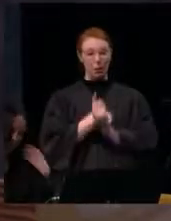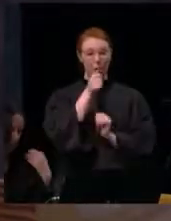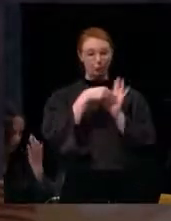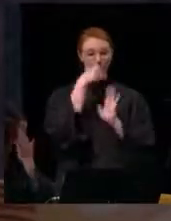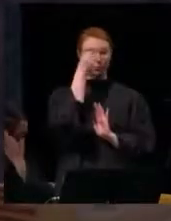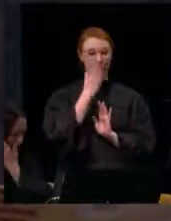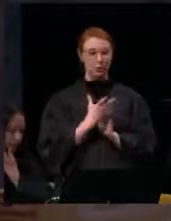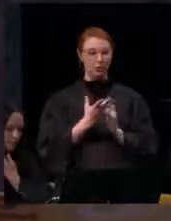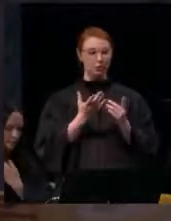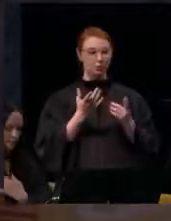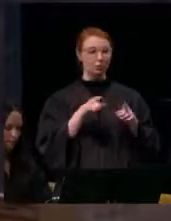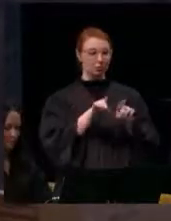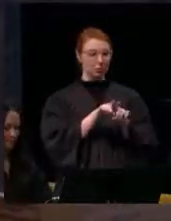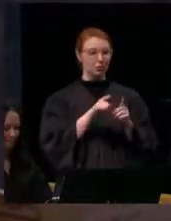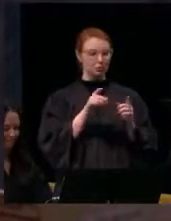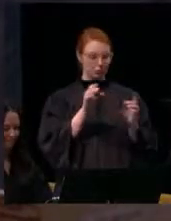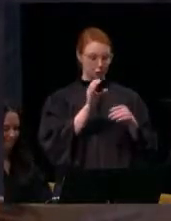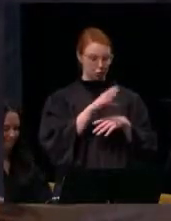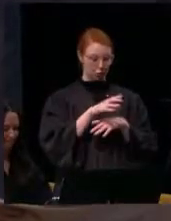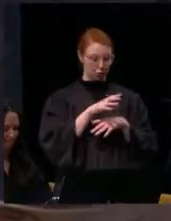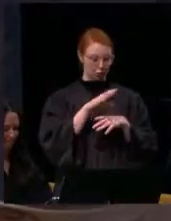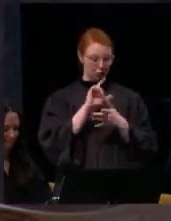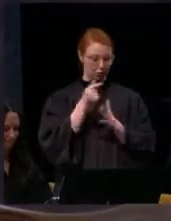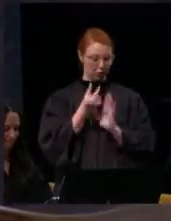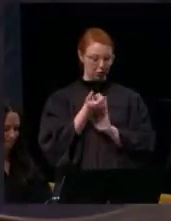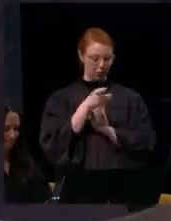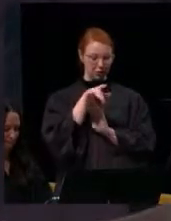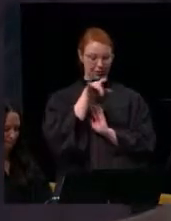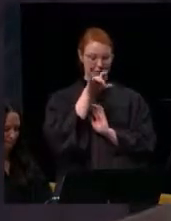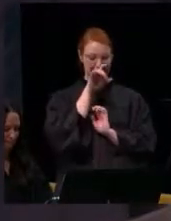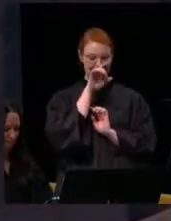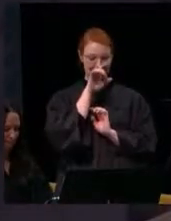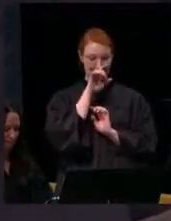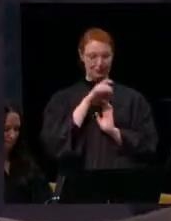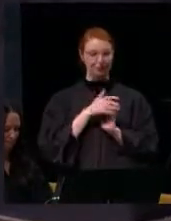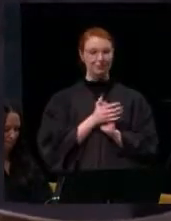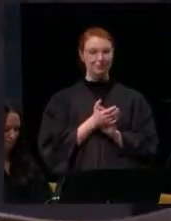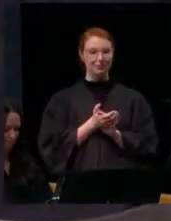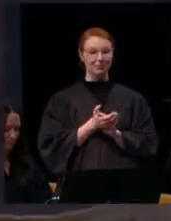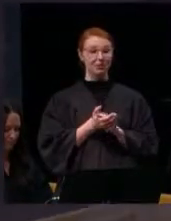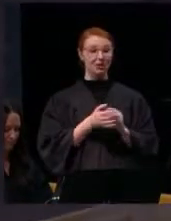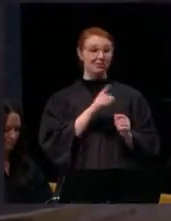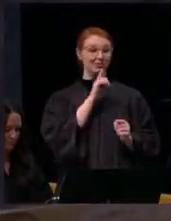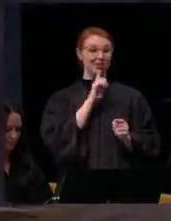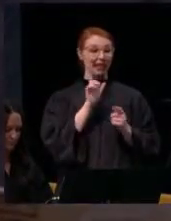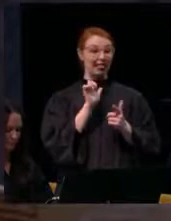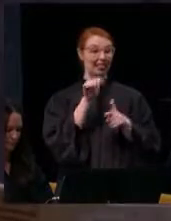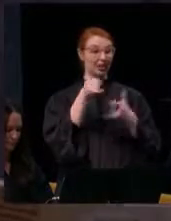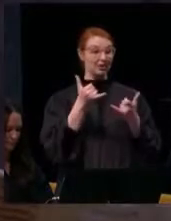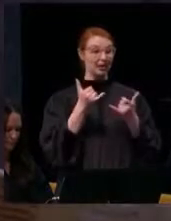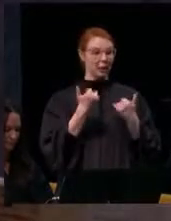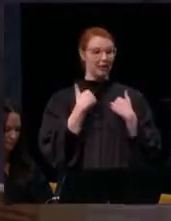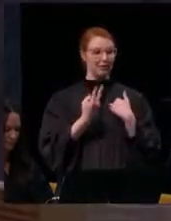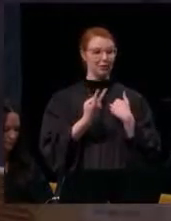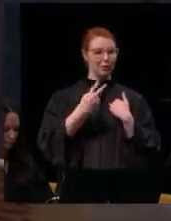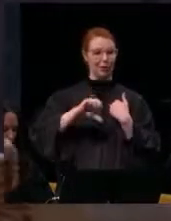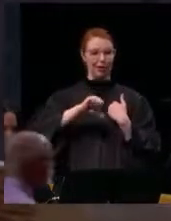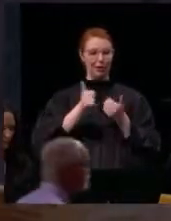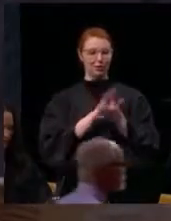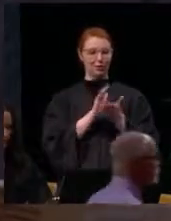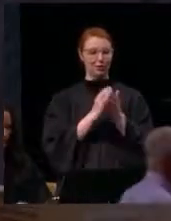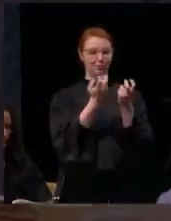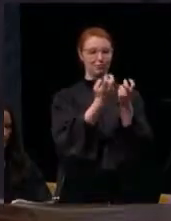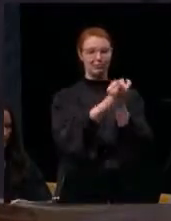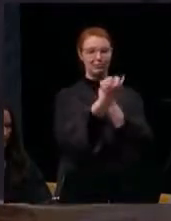too graduate as Eagles. Even here today, there will be two other schools sitting in these exact seats, all meeting the